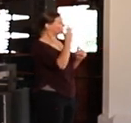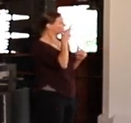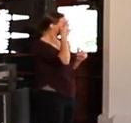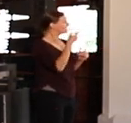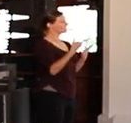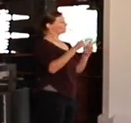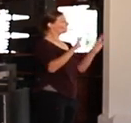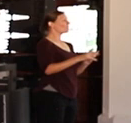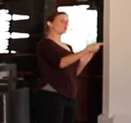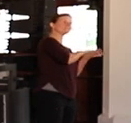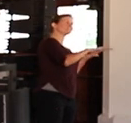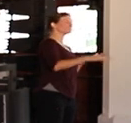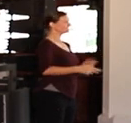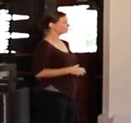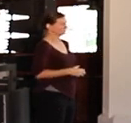neat and clean.